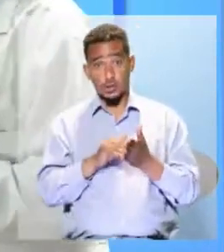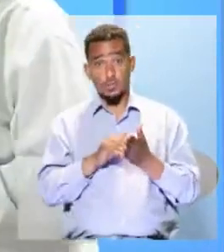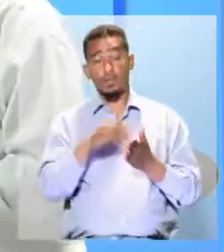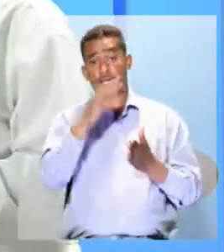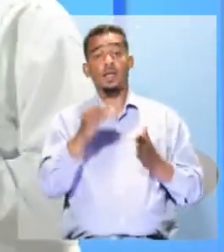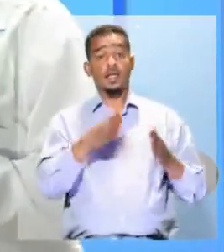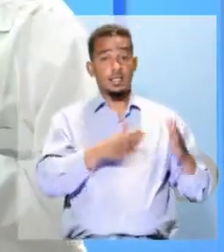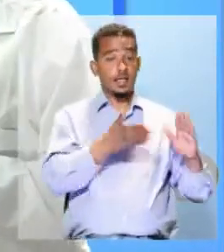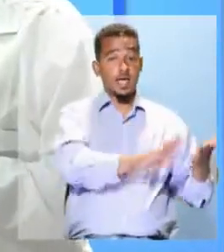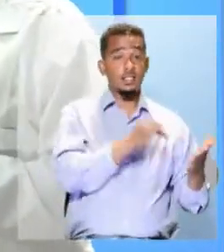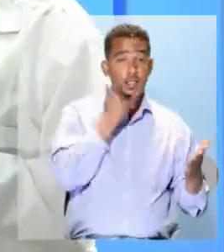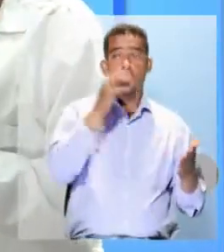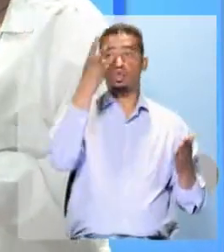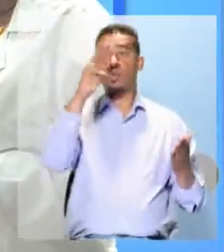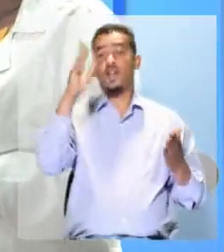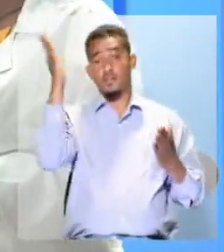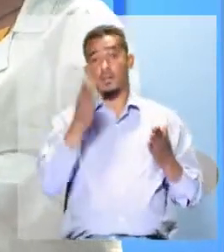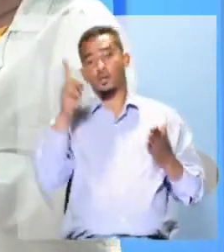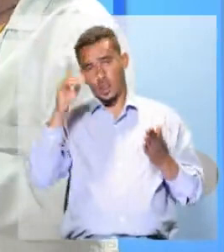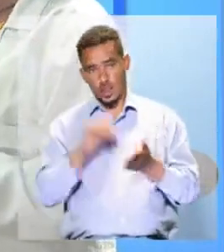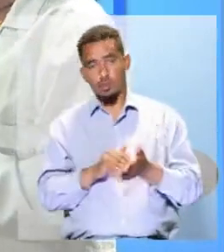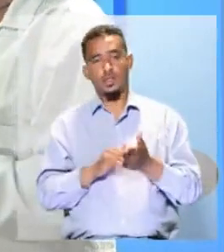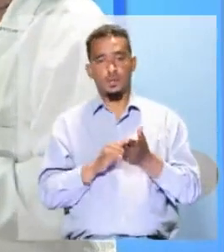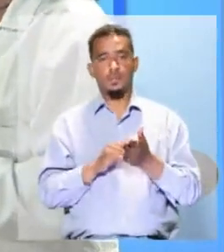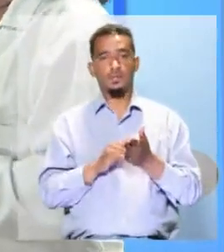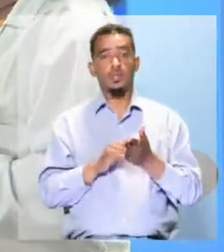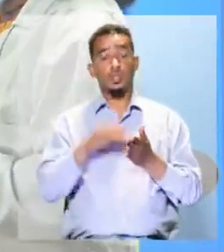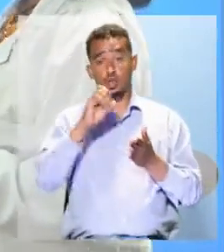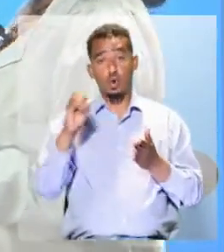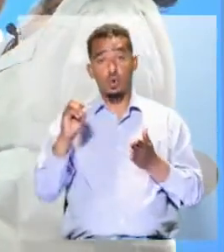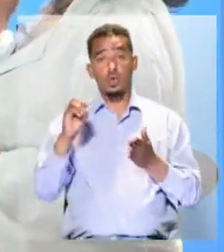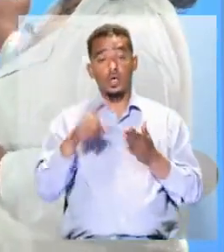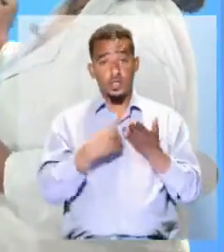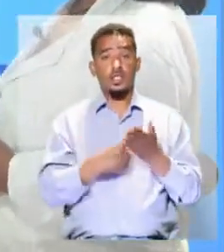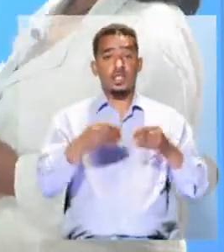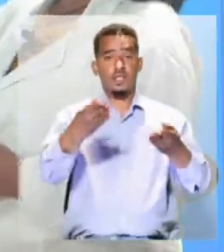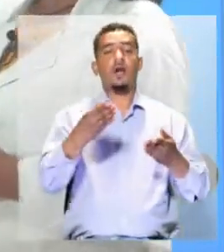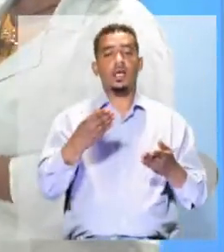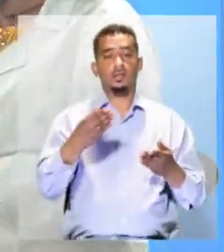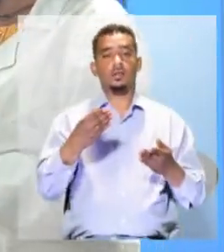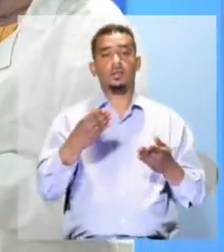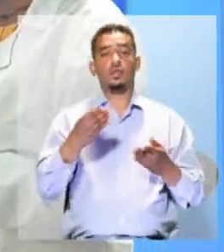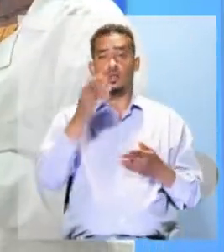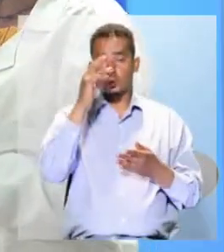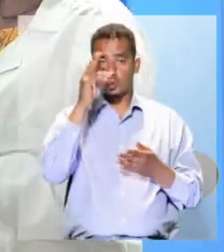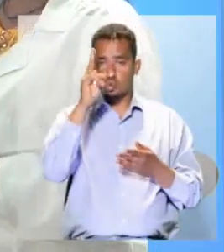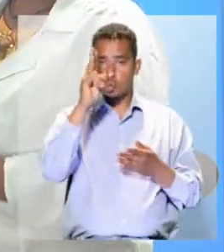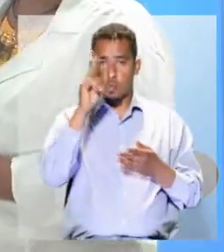and the days rate is 12 per 1,000. So it gives us